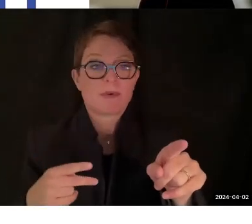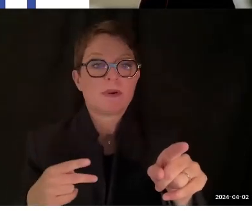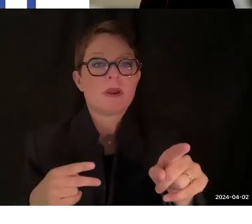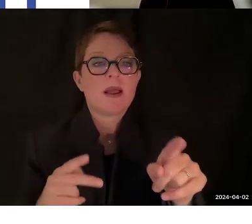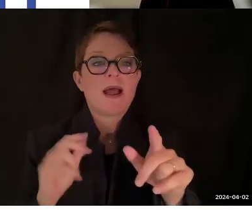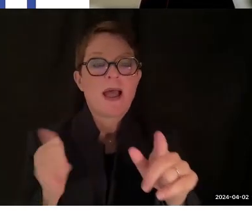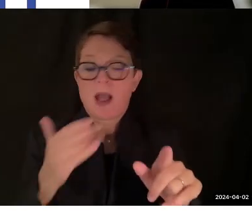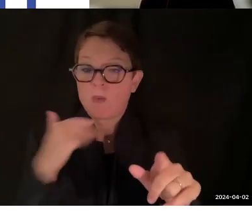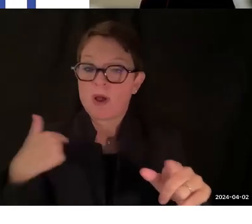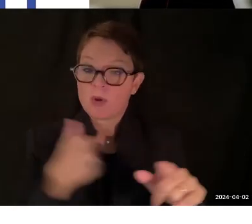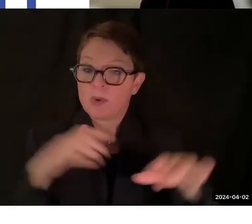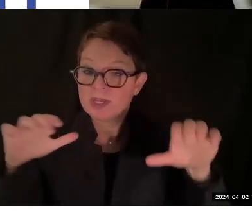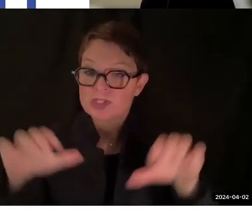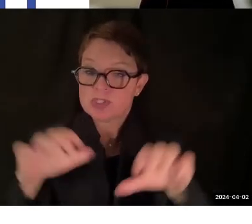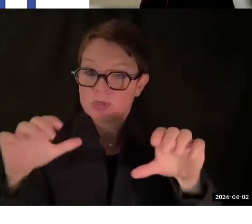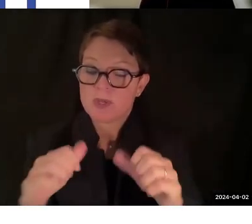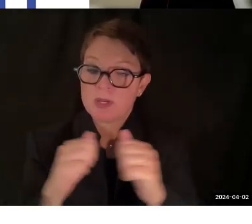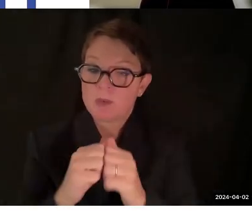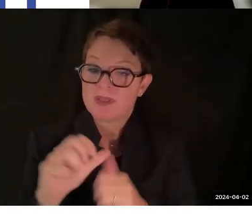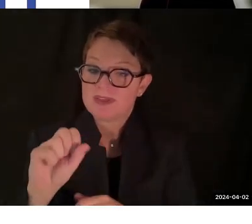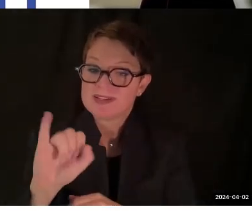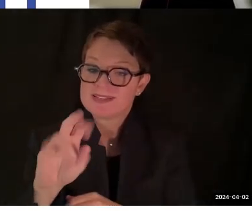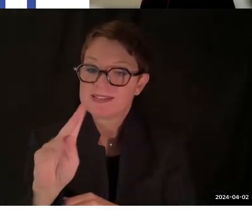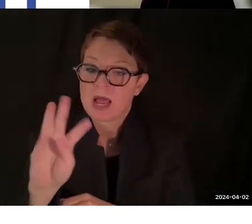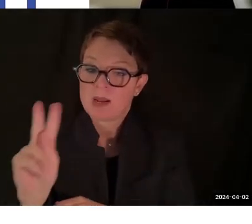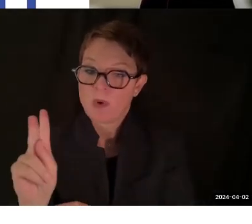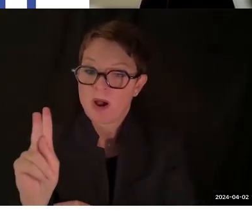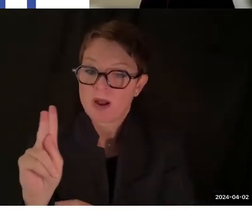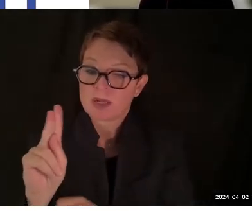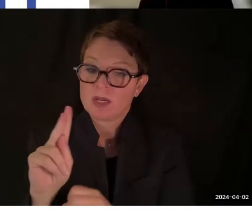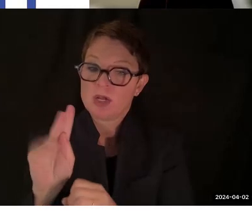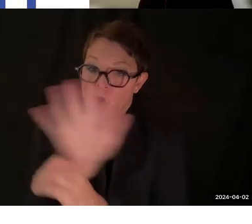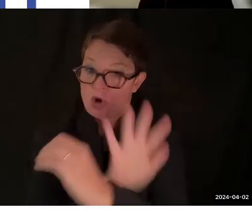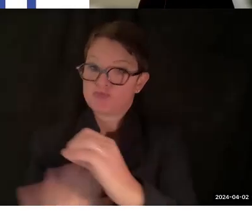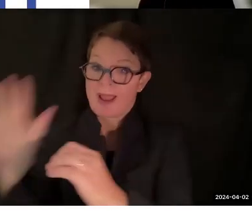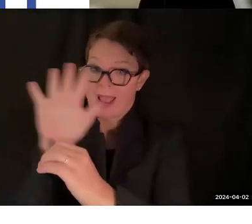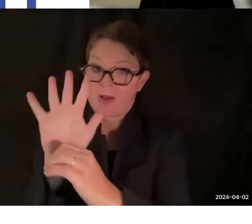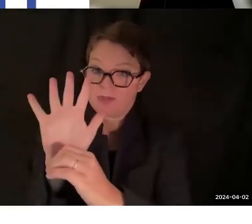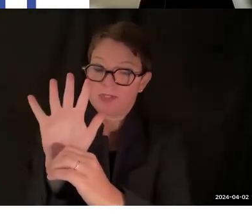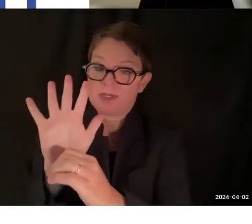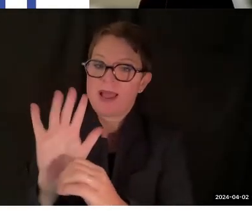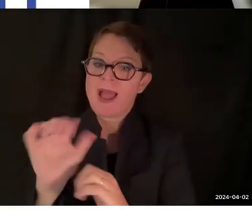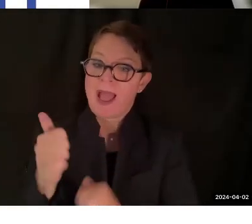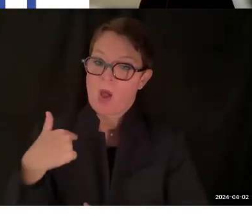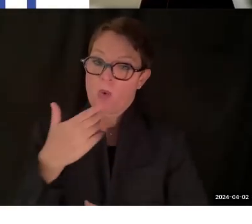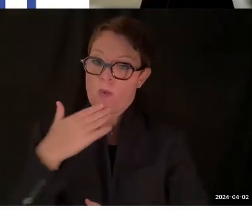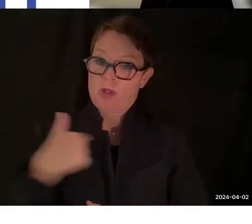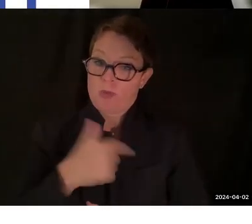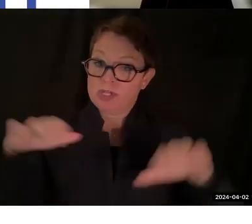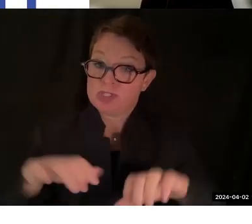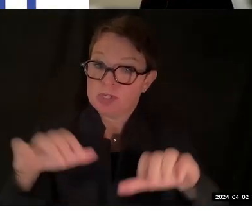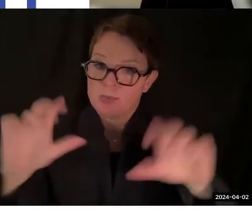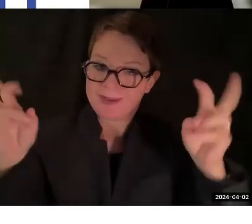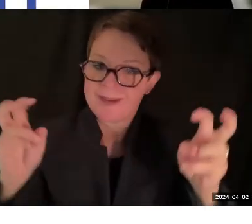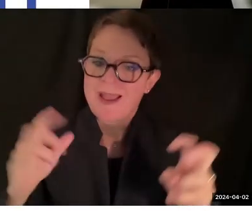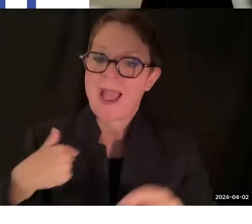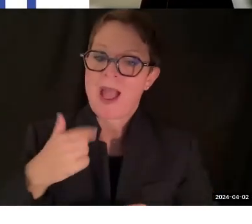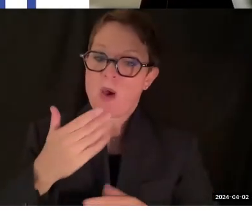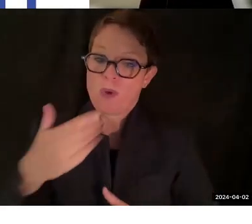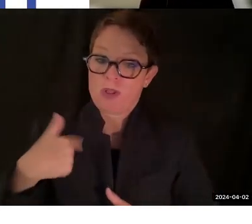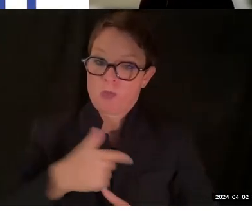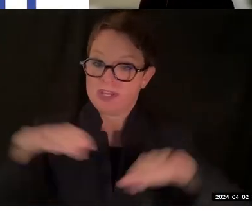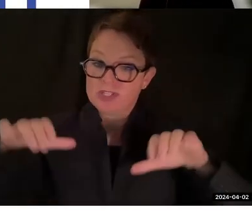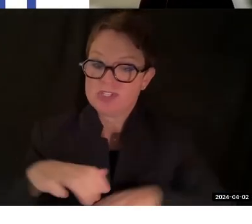how well are we doing on our sidewalks around the arena. And when I say how well are we doing, it means how well are we doing